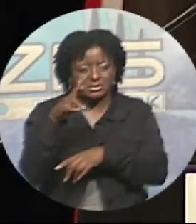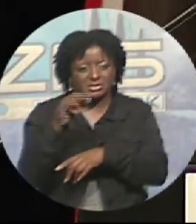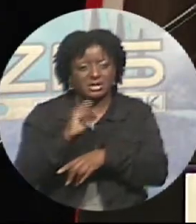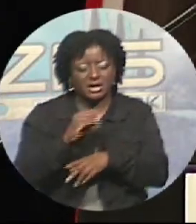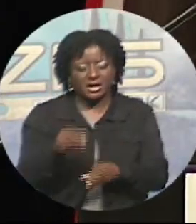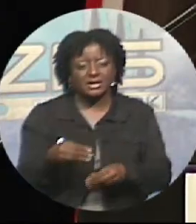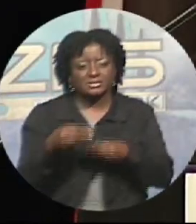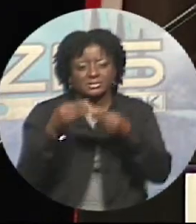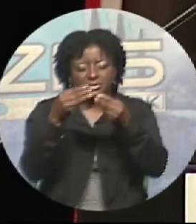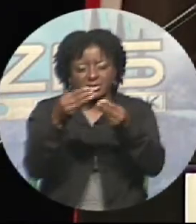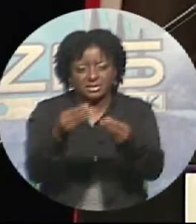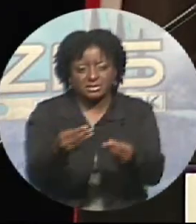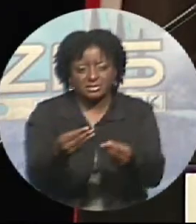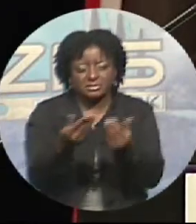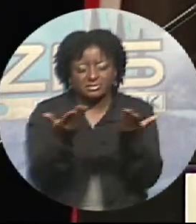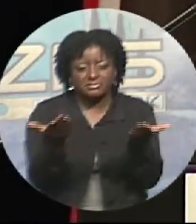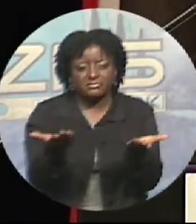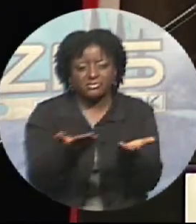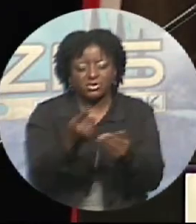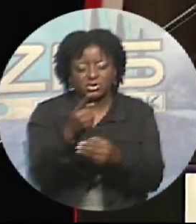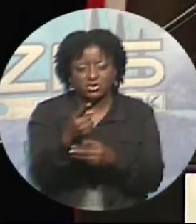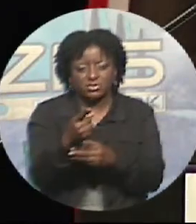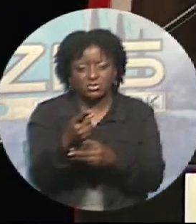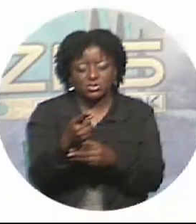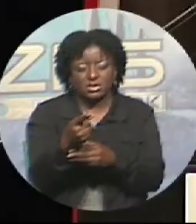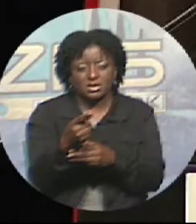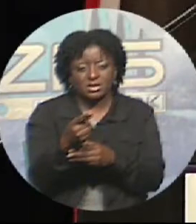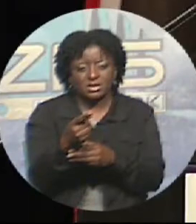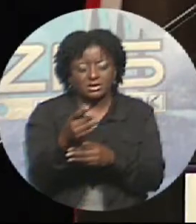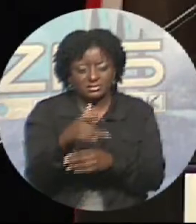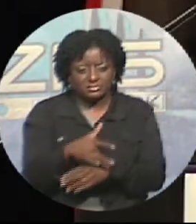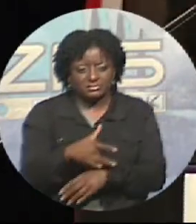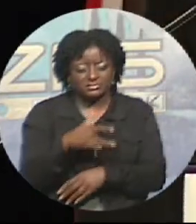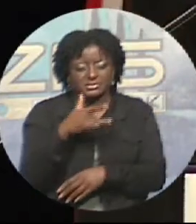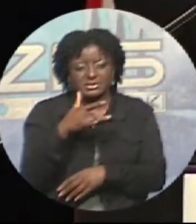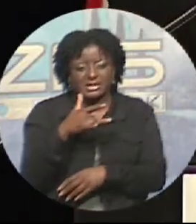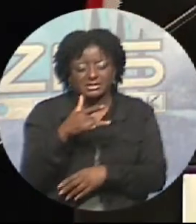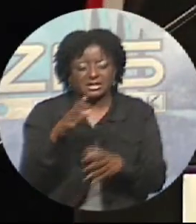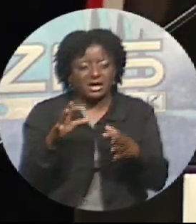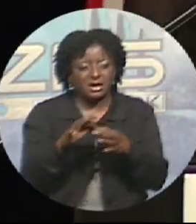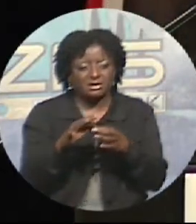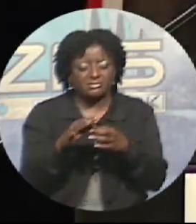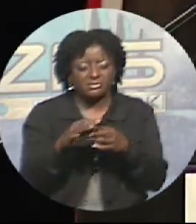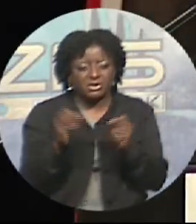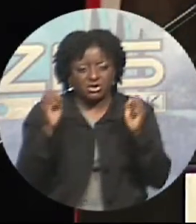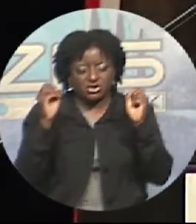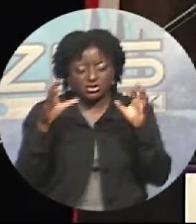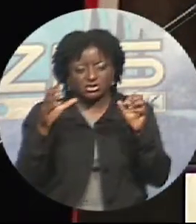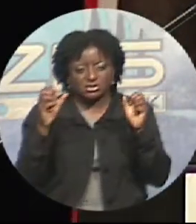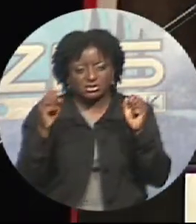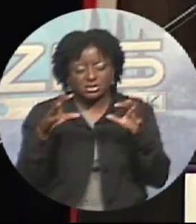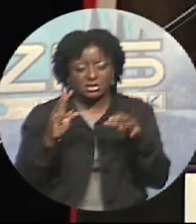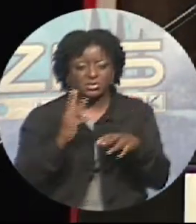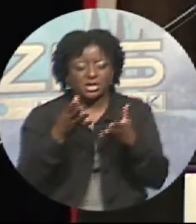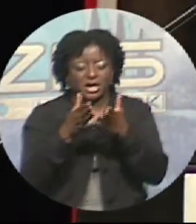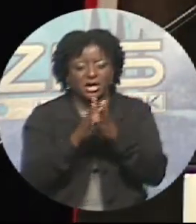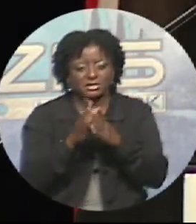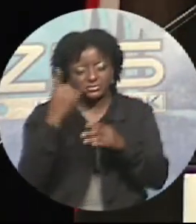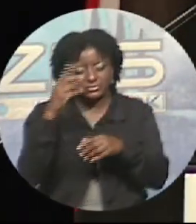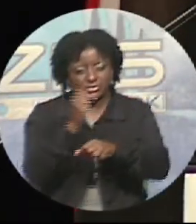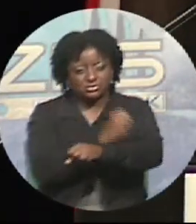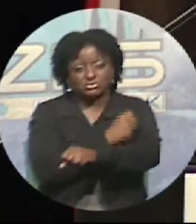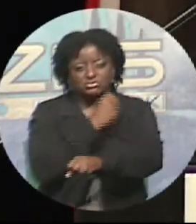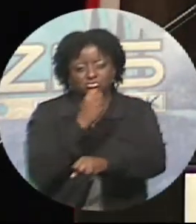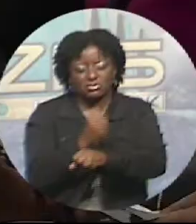an extraordinary sense of urgency. We call for a more robust surveillance and reconnaissance measures